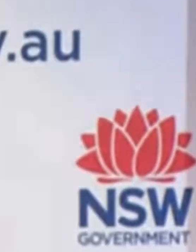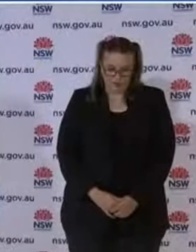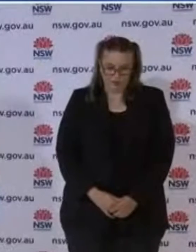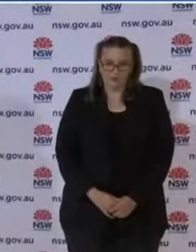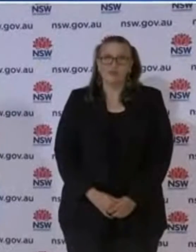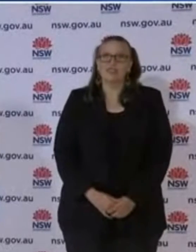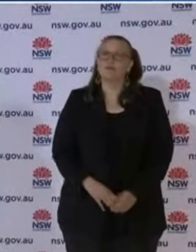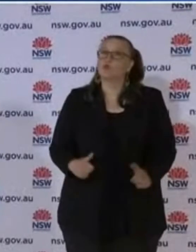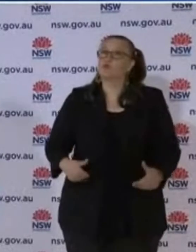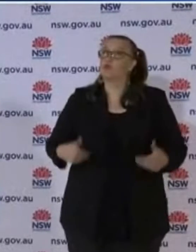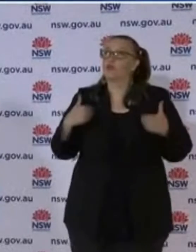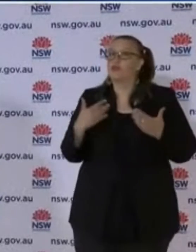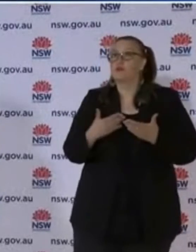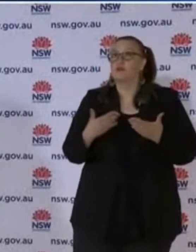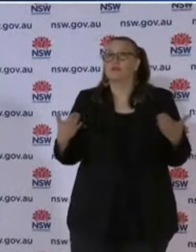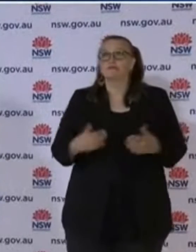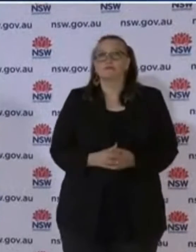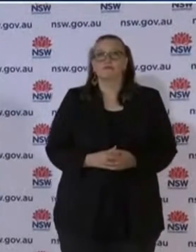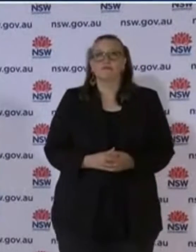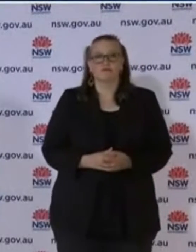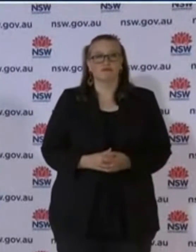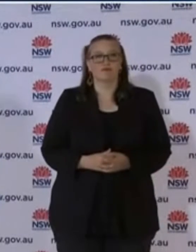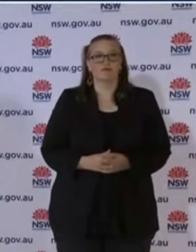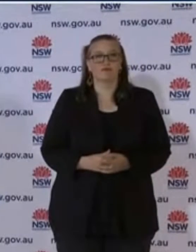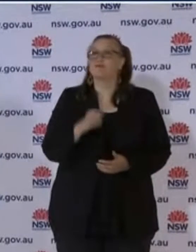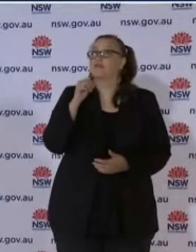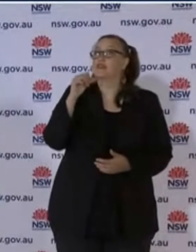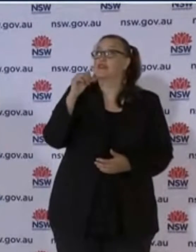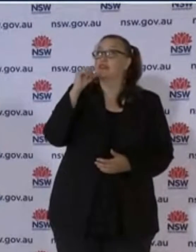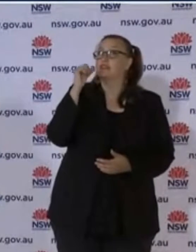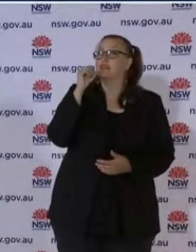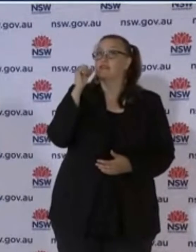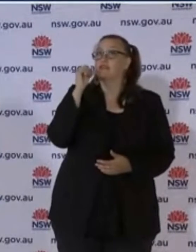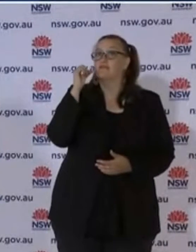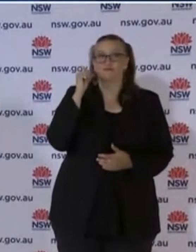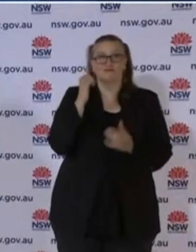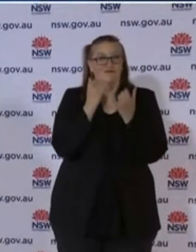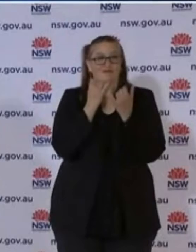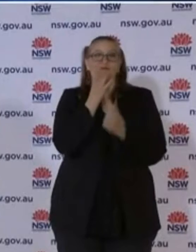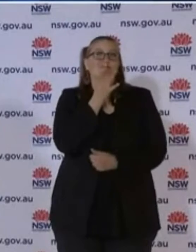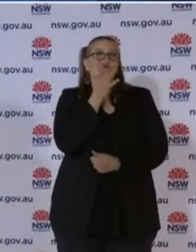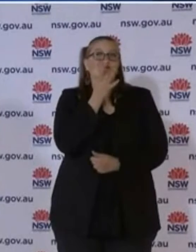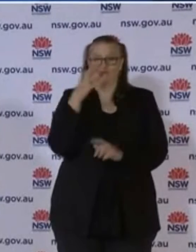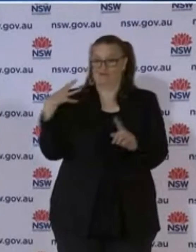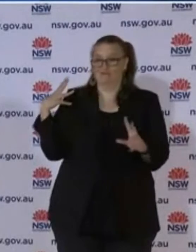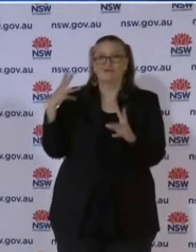And here's Gladys. Good morning, everybody. In the week ending Saturday, so Saturday week, New South Wales